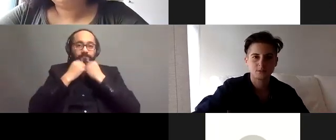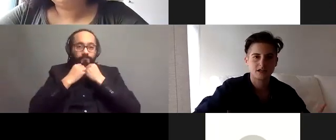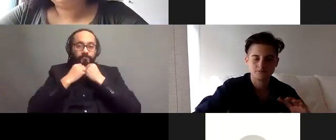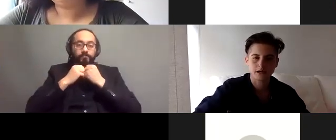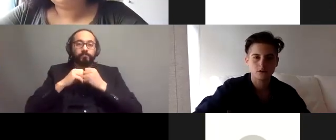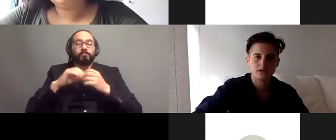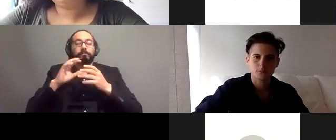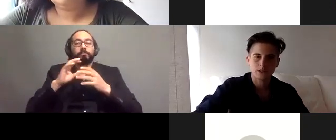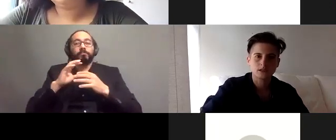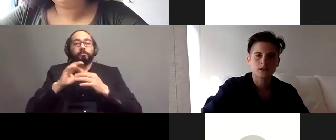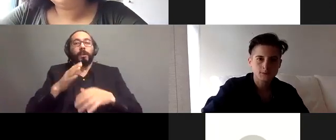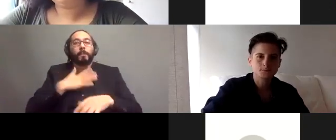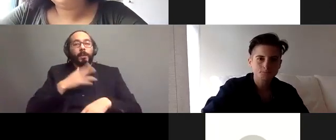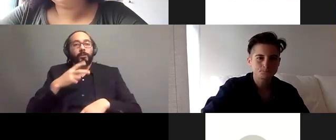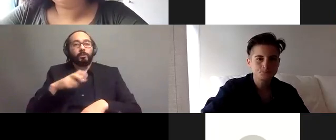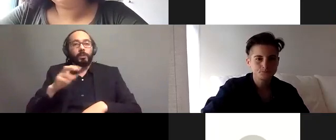and my own therapy.